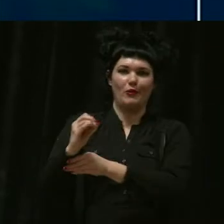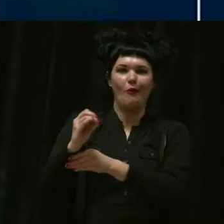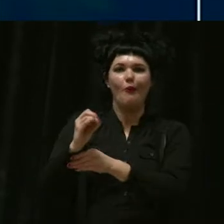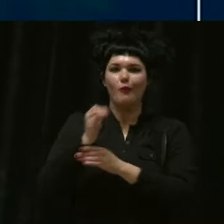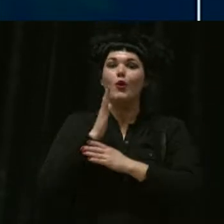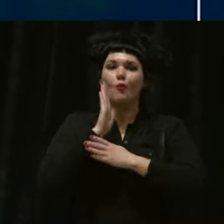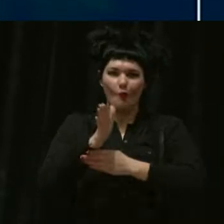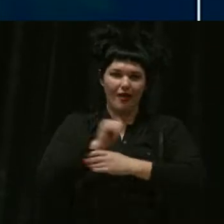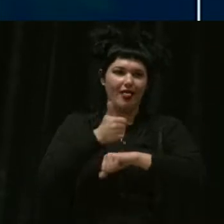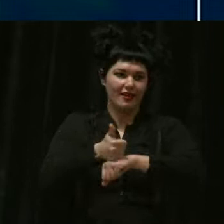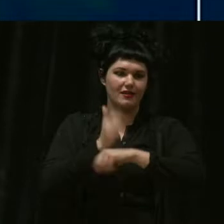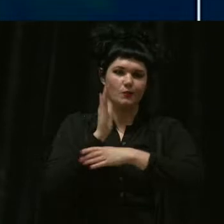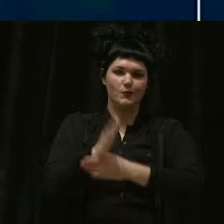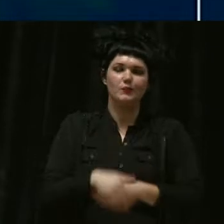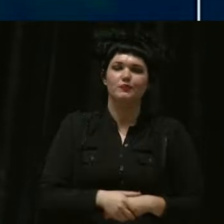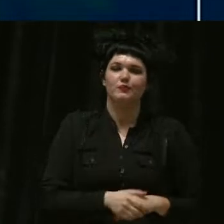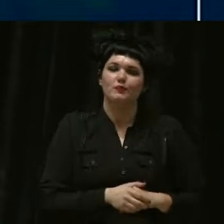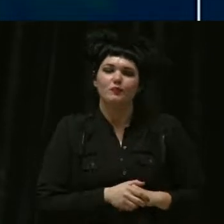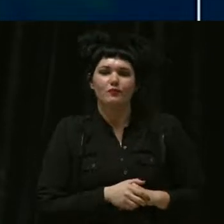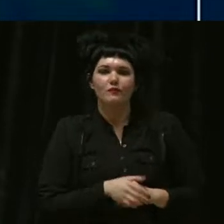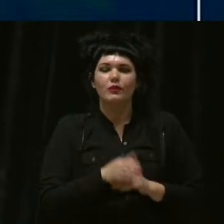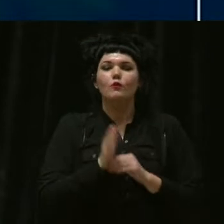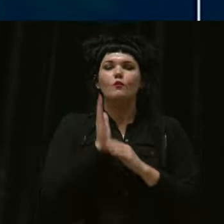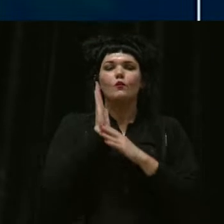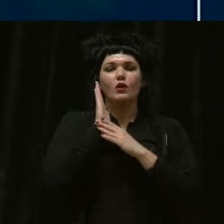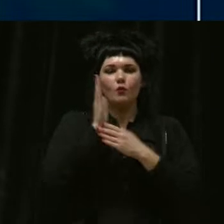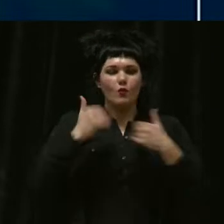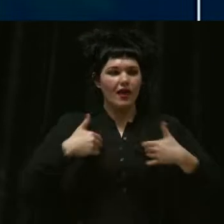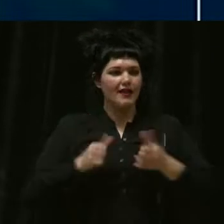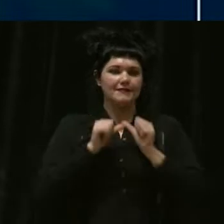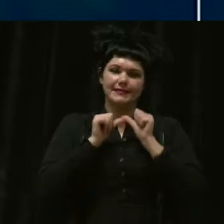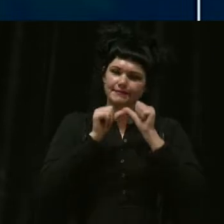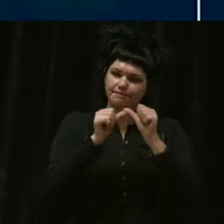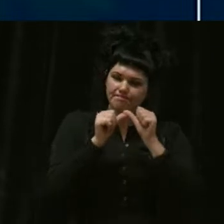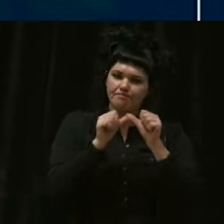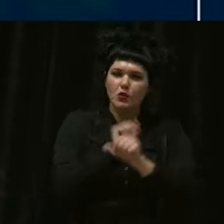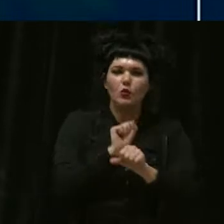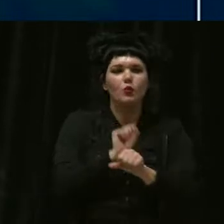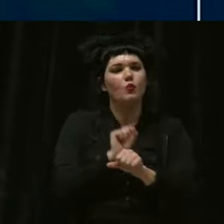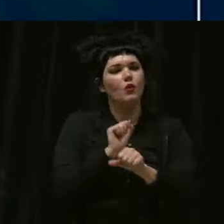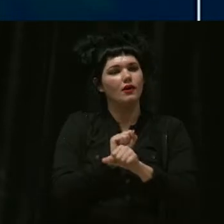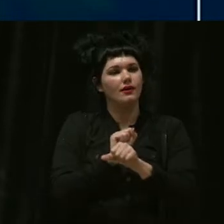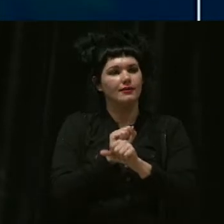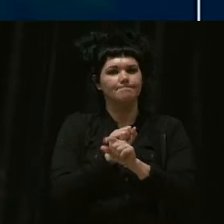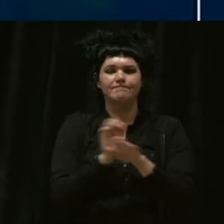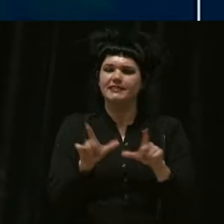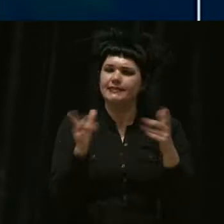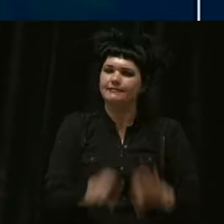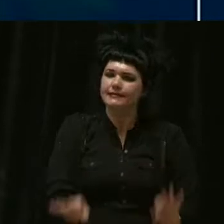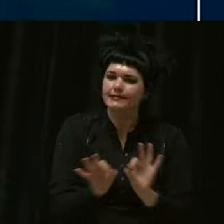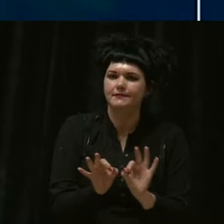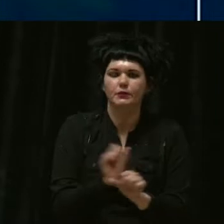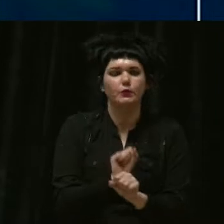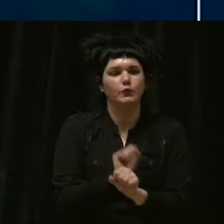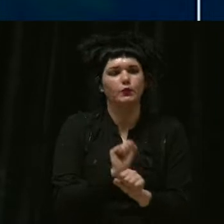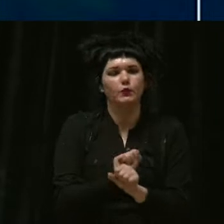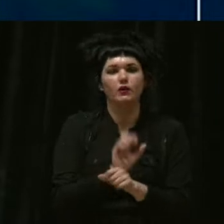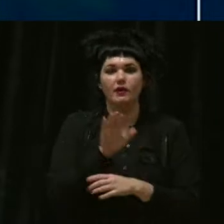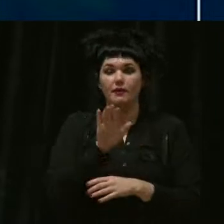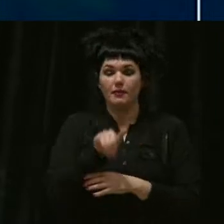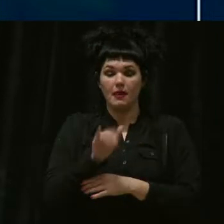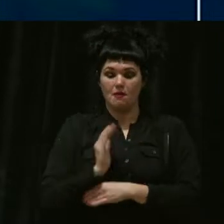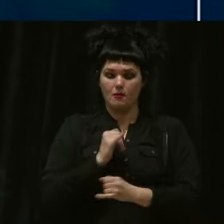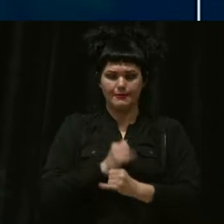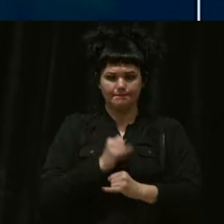will exist, that there will be continued work and significant work in which the institution